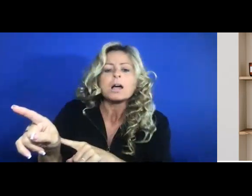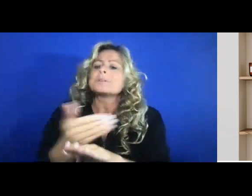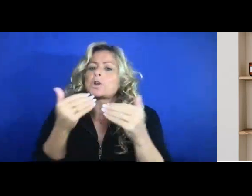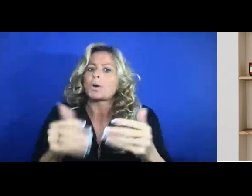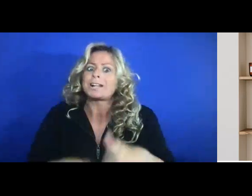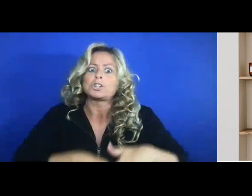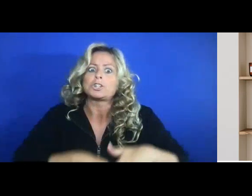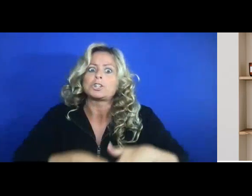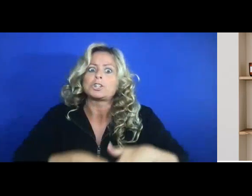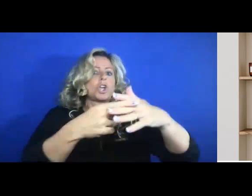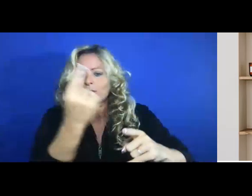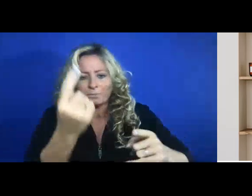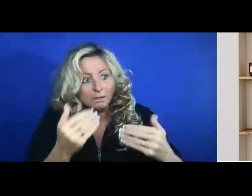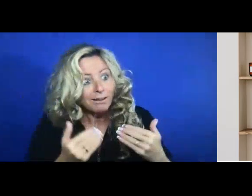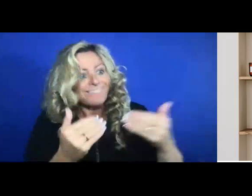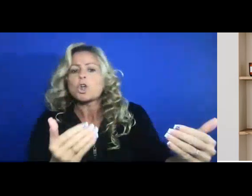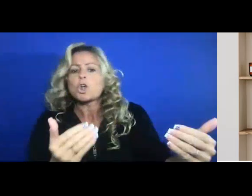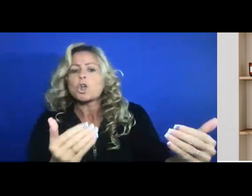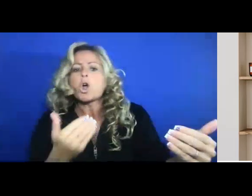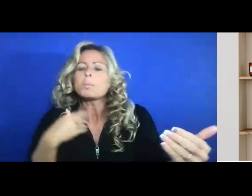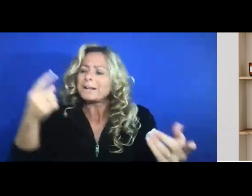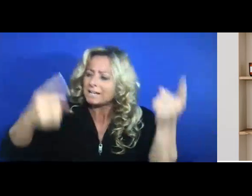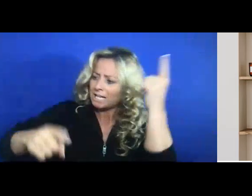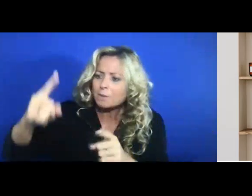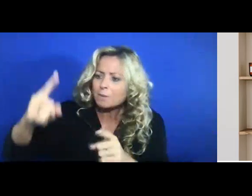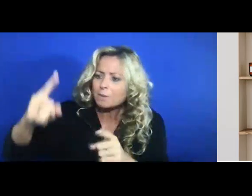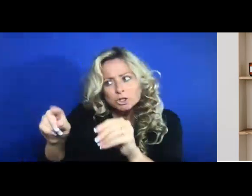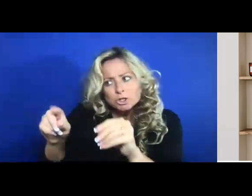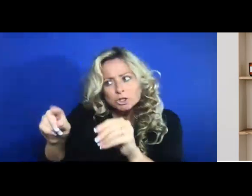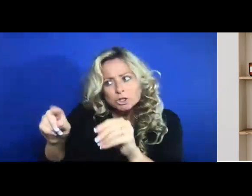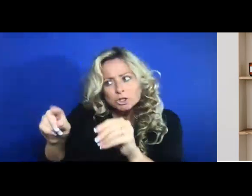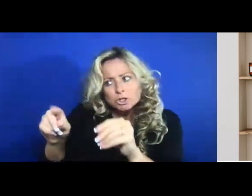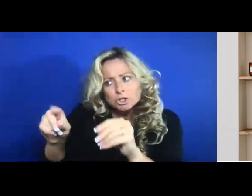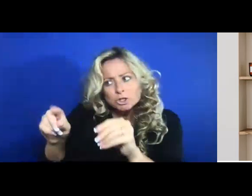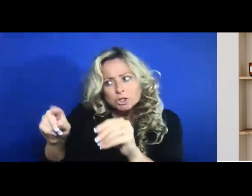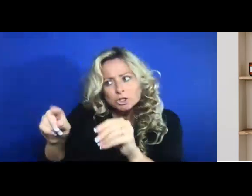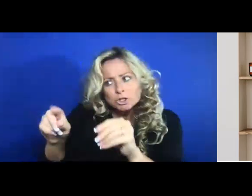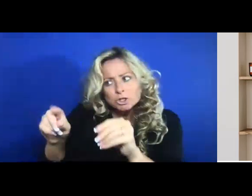so that's one of the things that we stress with collaboration. See,